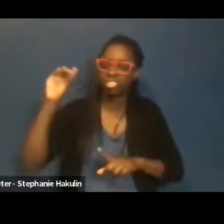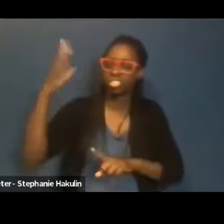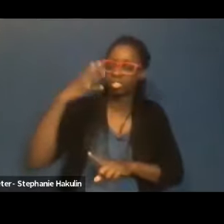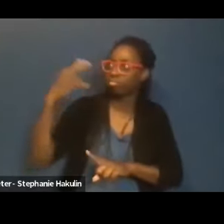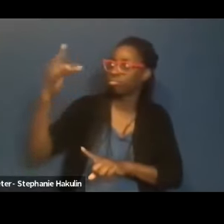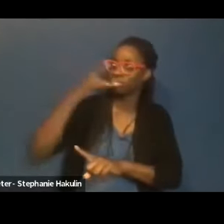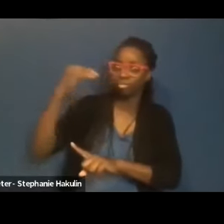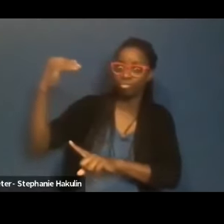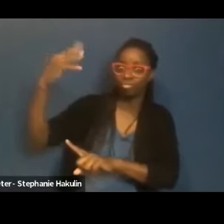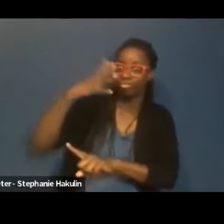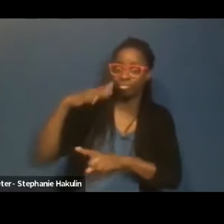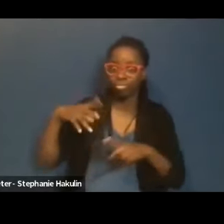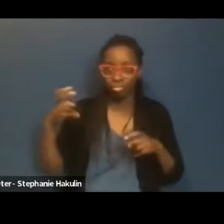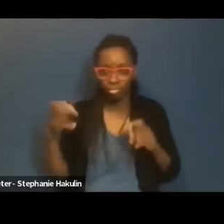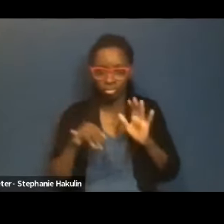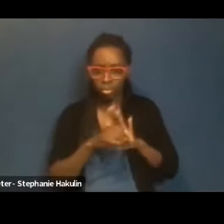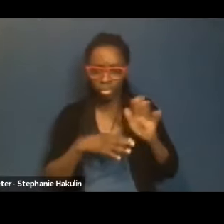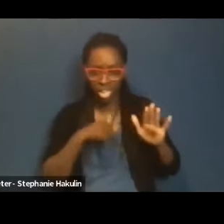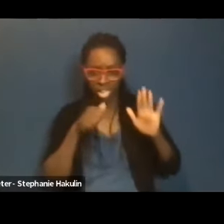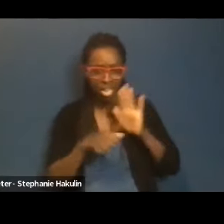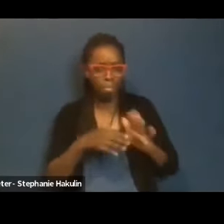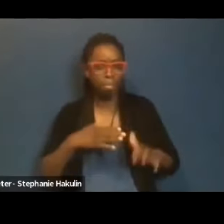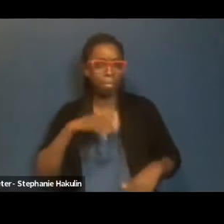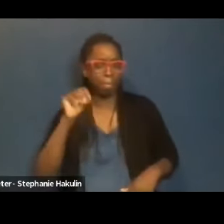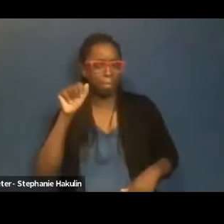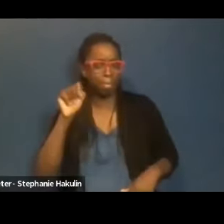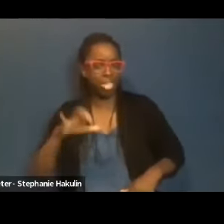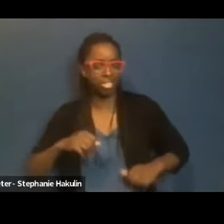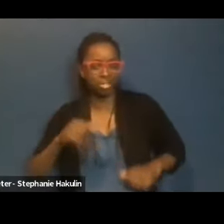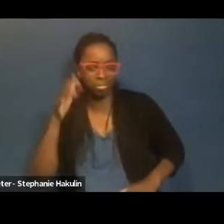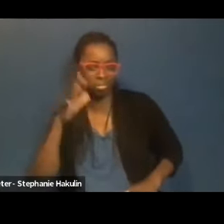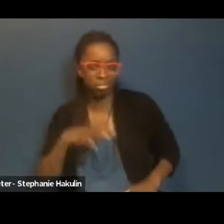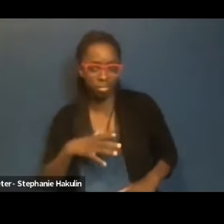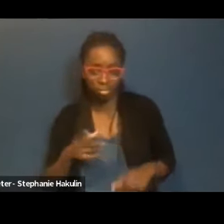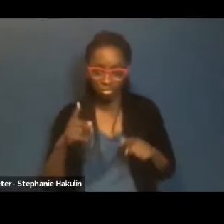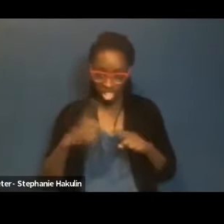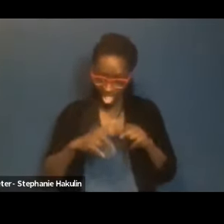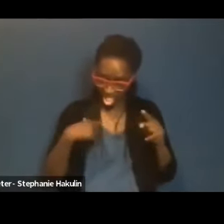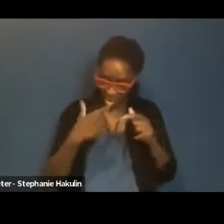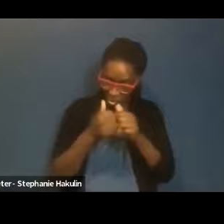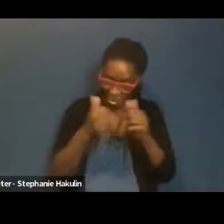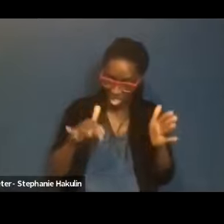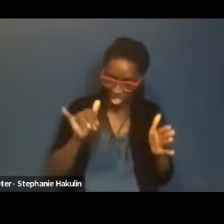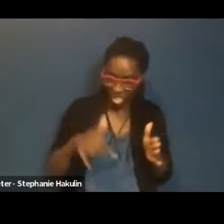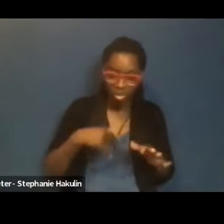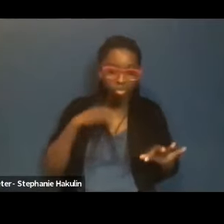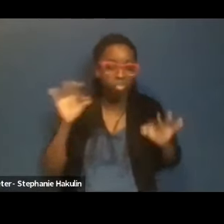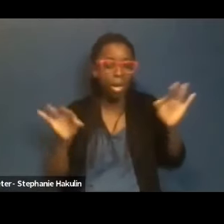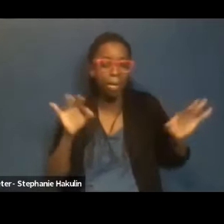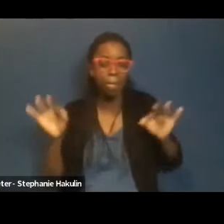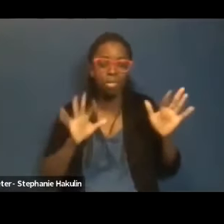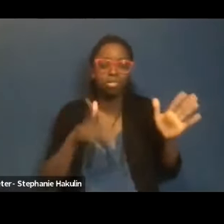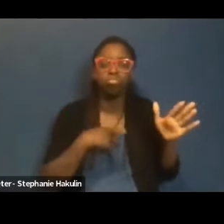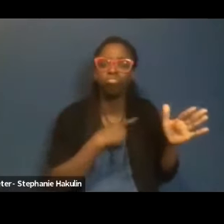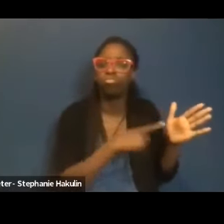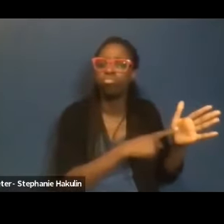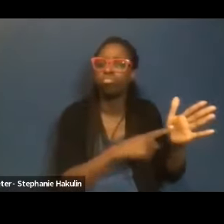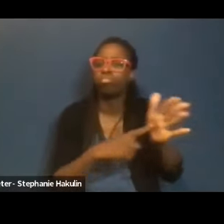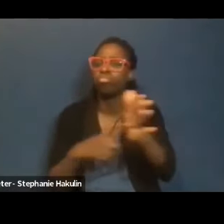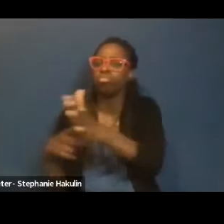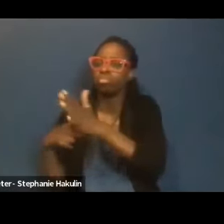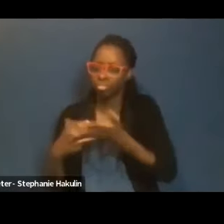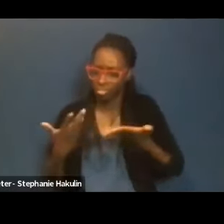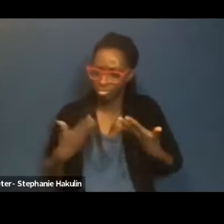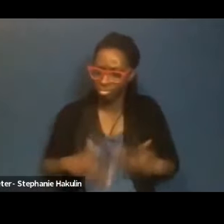man without it. My femme soaks all traces of the night, crying until I grasp on my